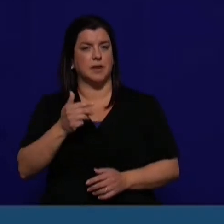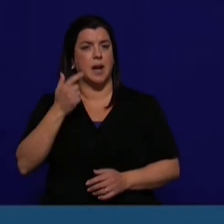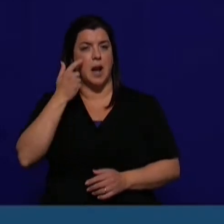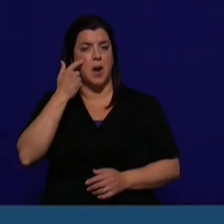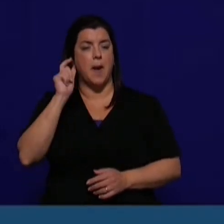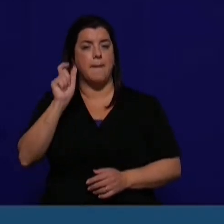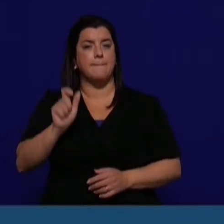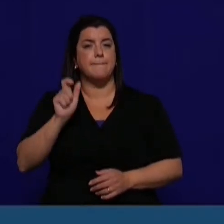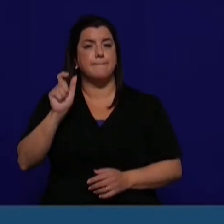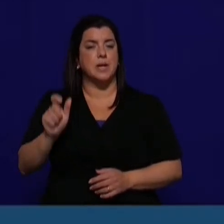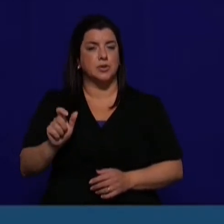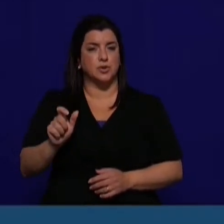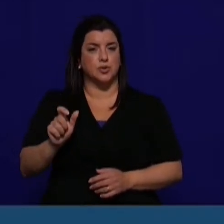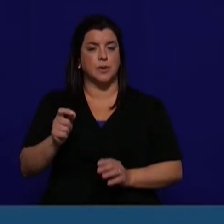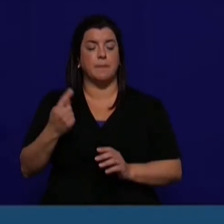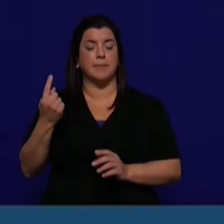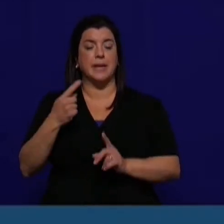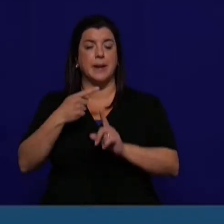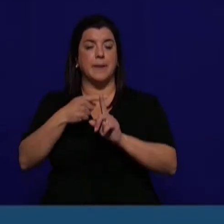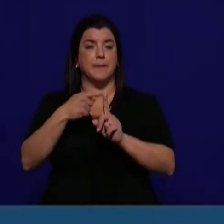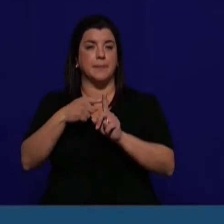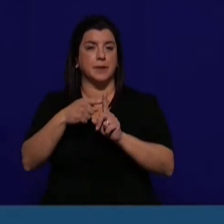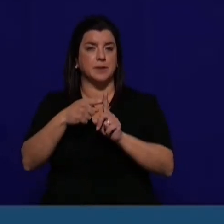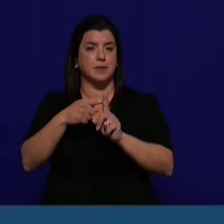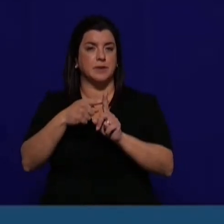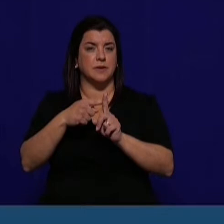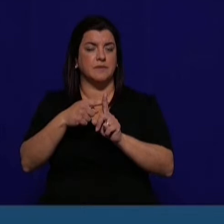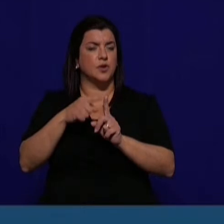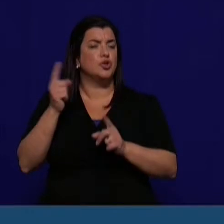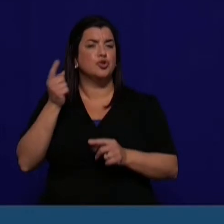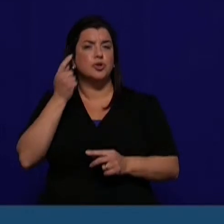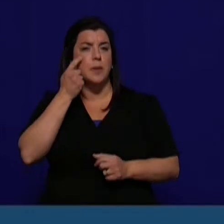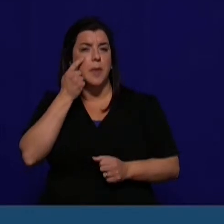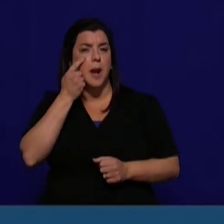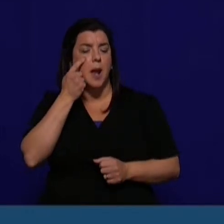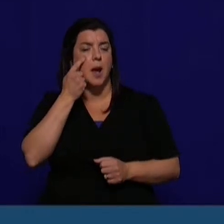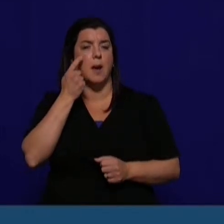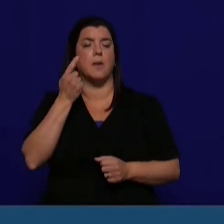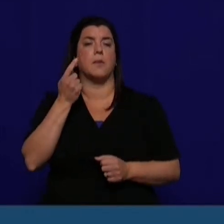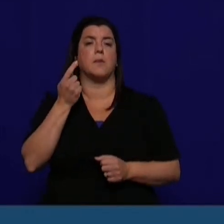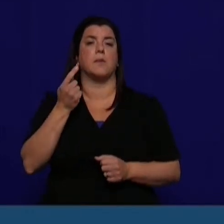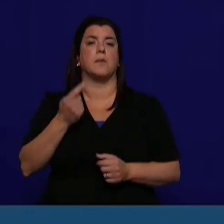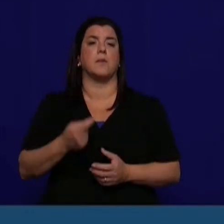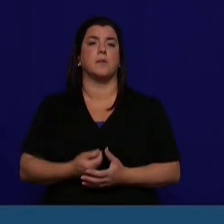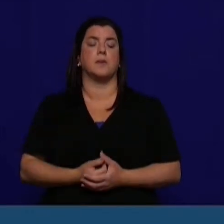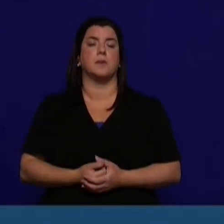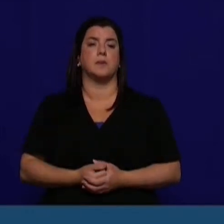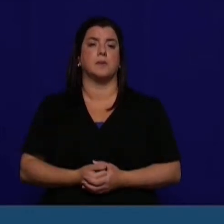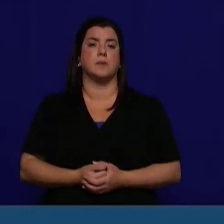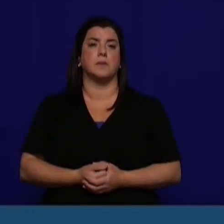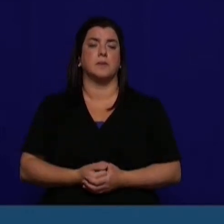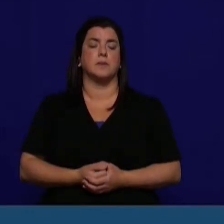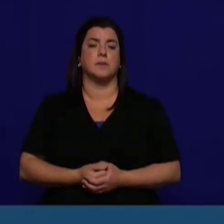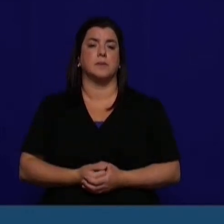li rriżultaw fil-pożittiv. X'qed taraw bħala maġġoranza bħala awtoritajiet tas-saħħa? Grazzi.